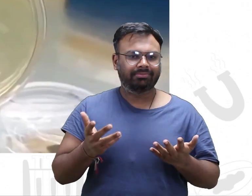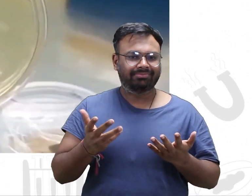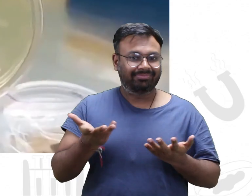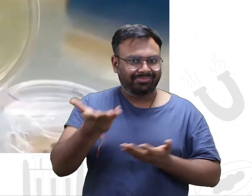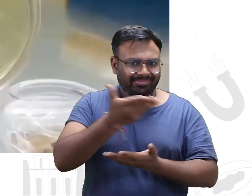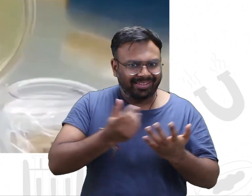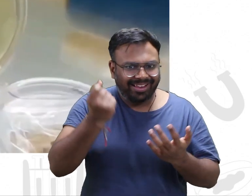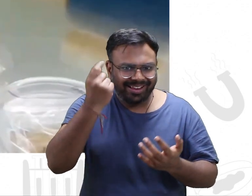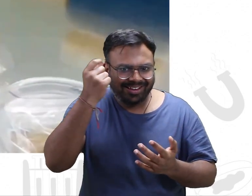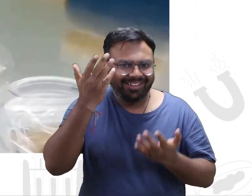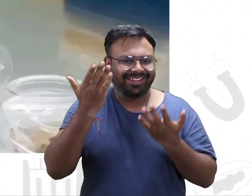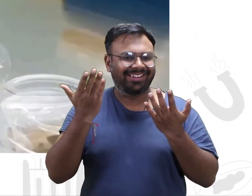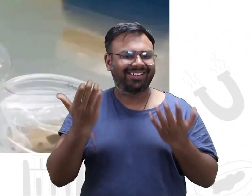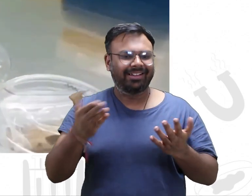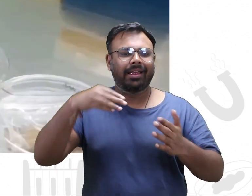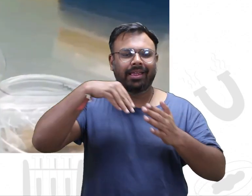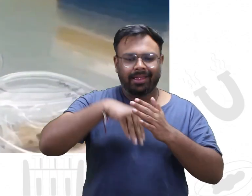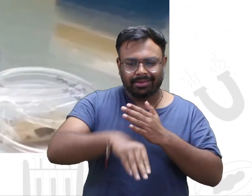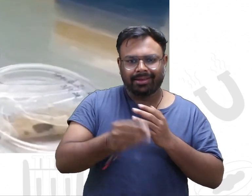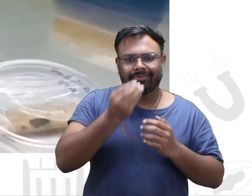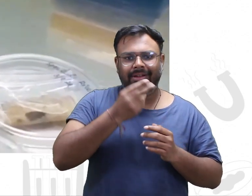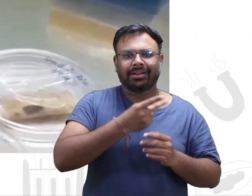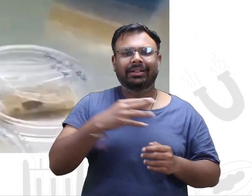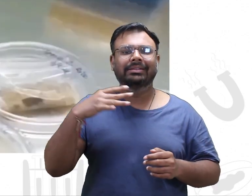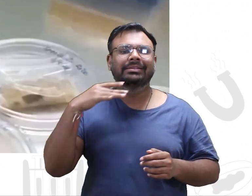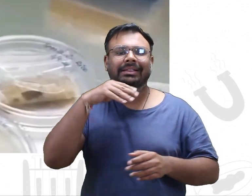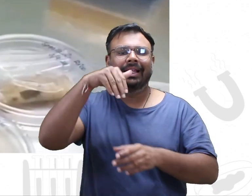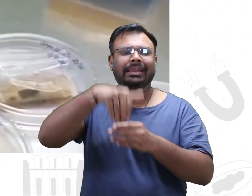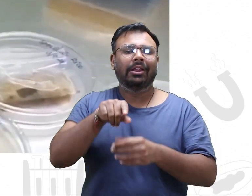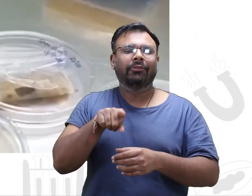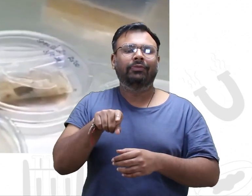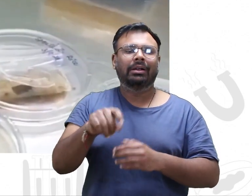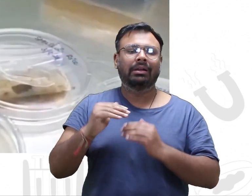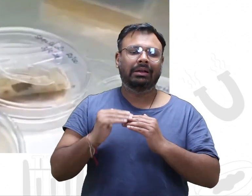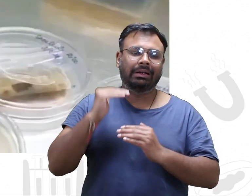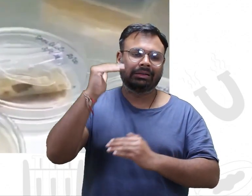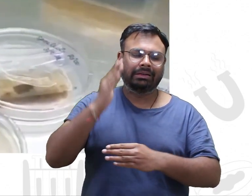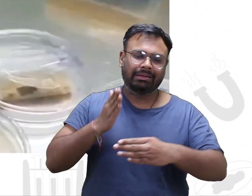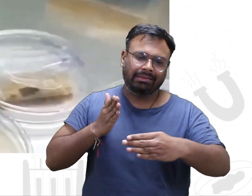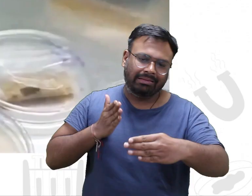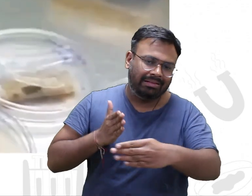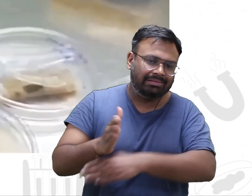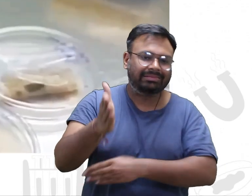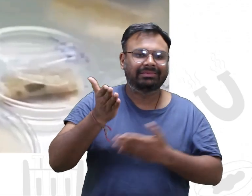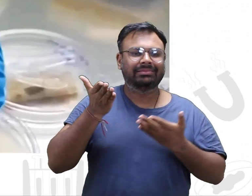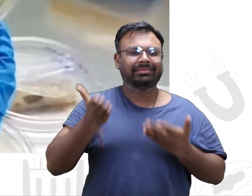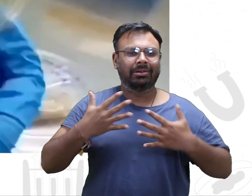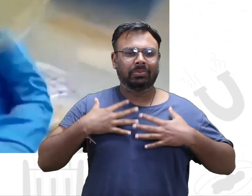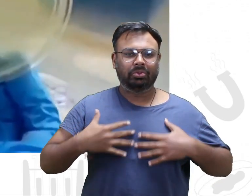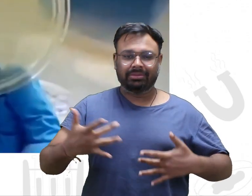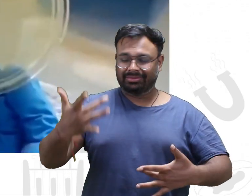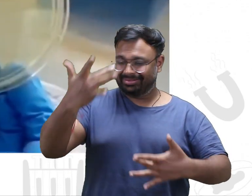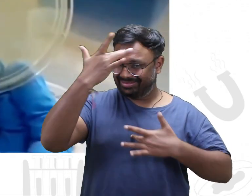microbes. From this, we can understand that the intensity of food contamination by microbes is too high